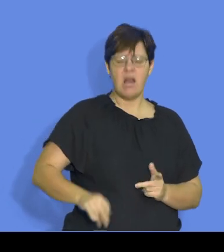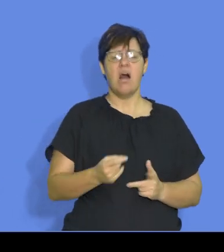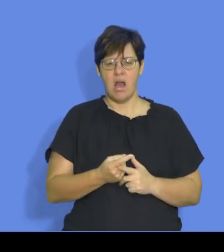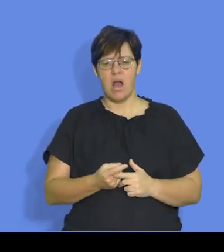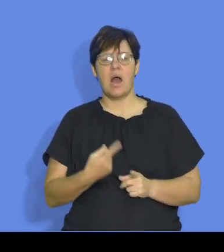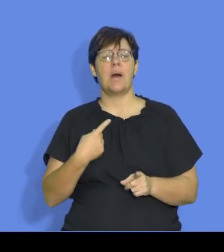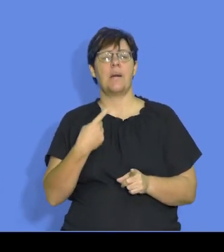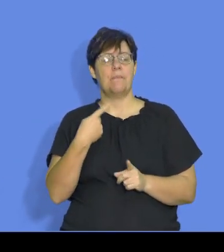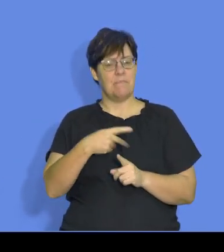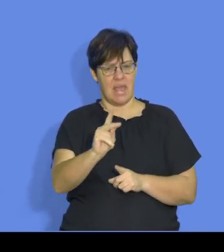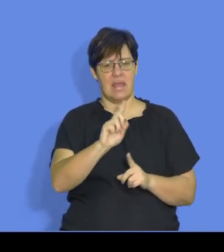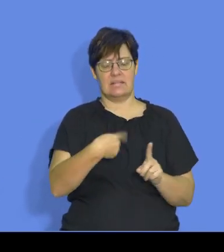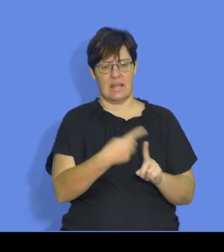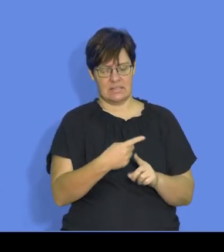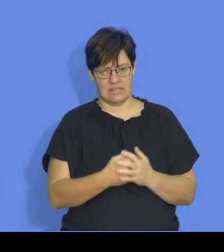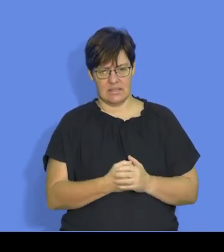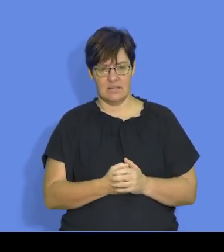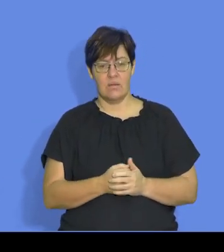a salary of more than